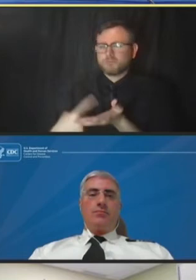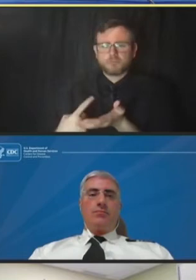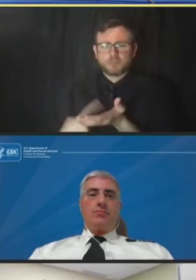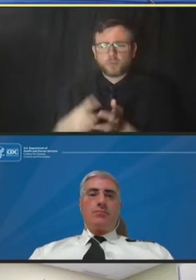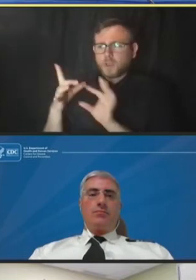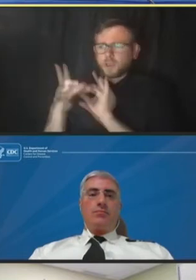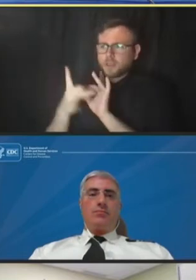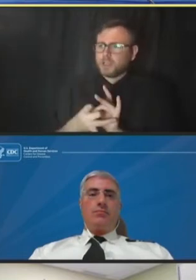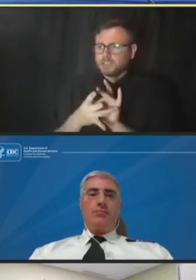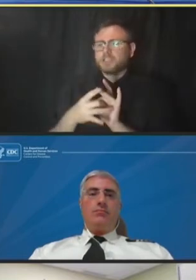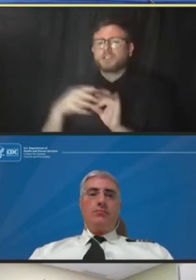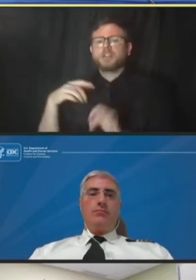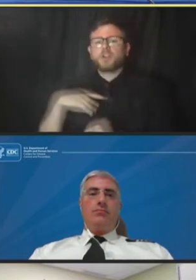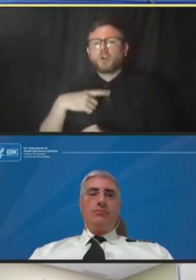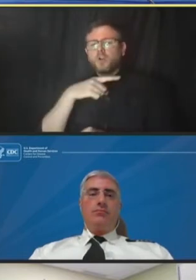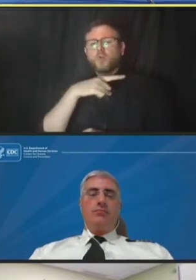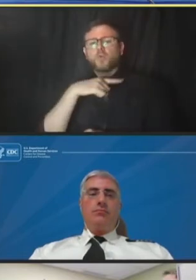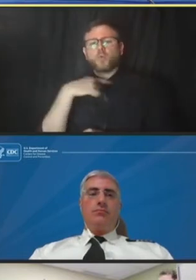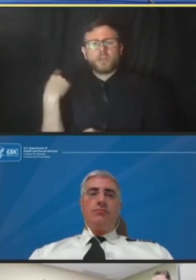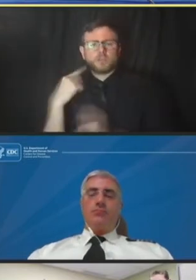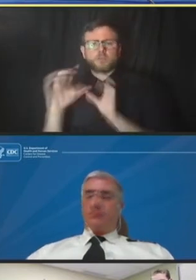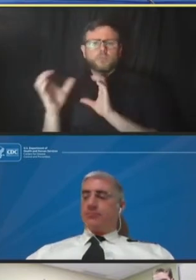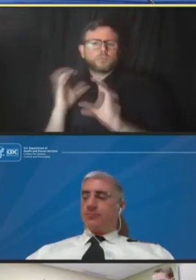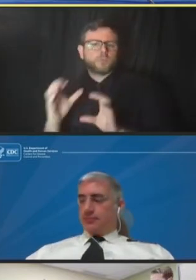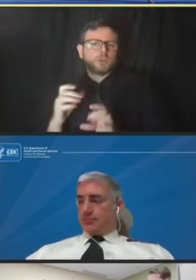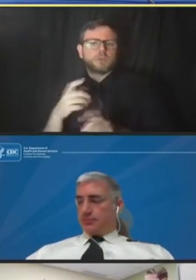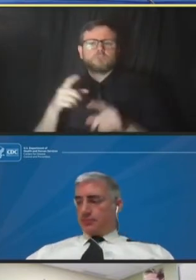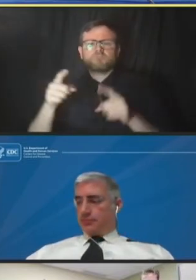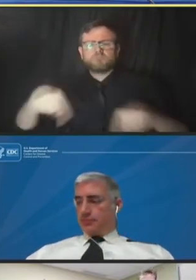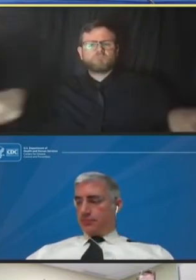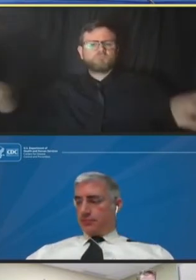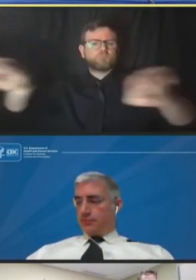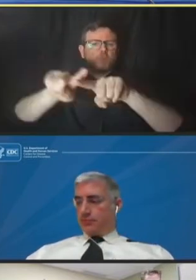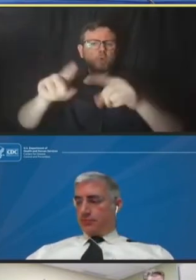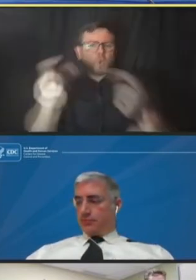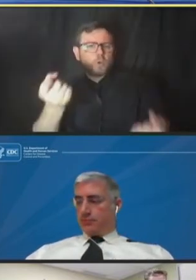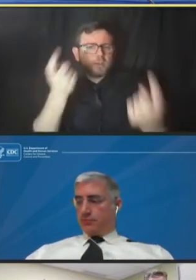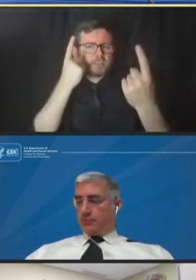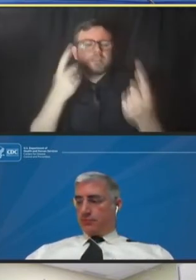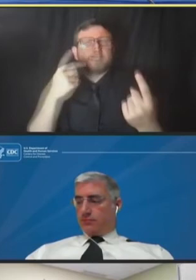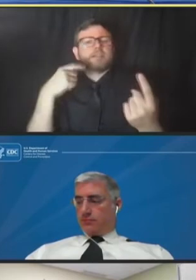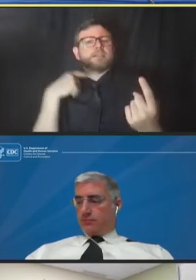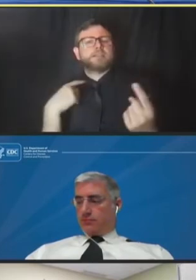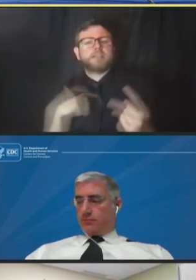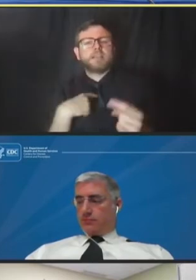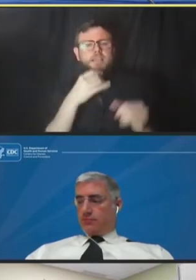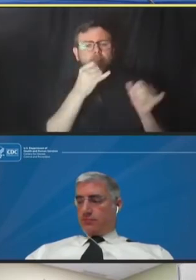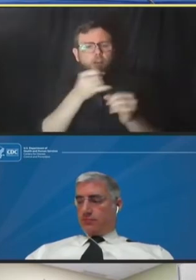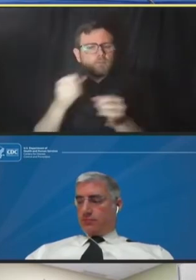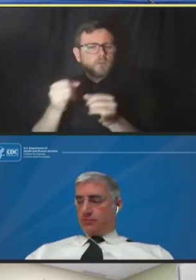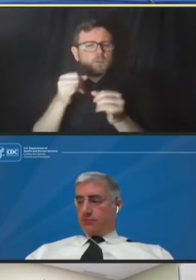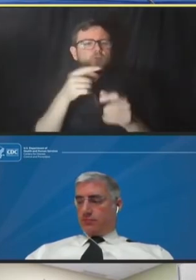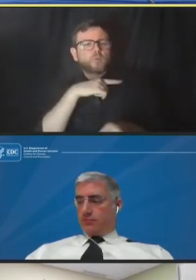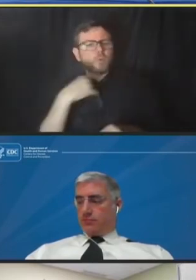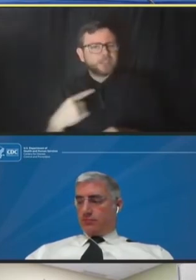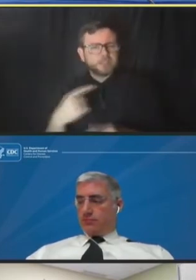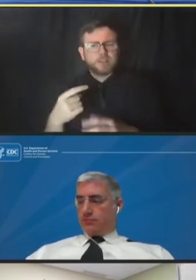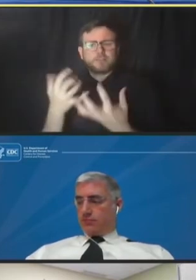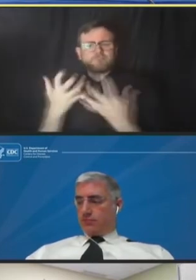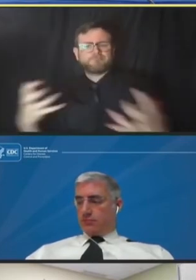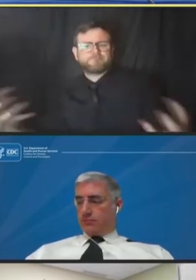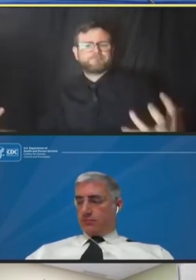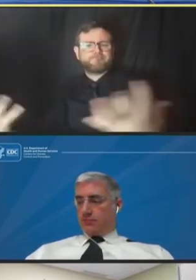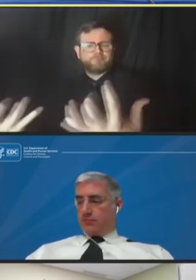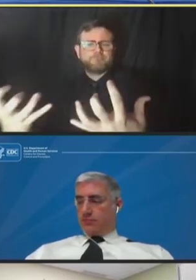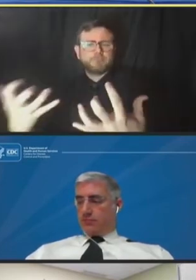risk communication and helping people understand individual and population risk, how we communicate it, and then how